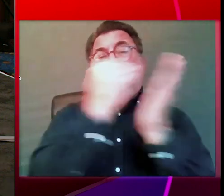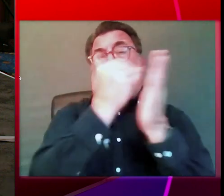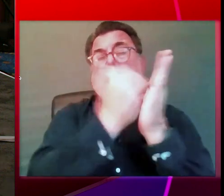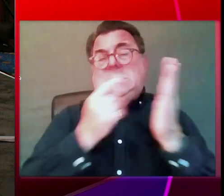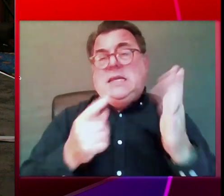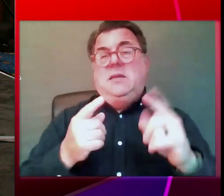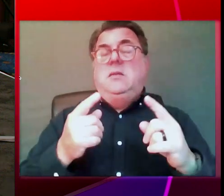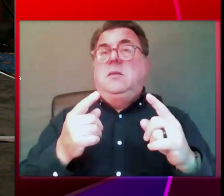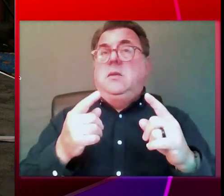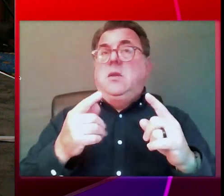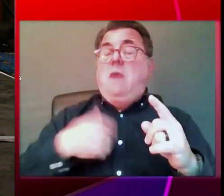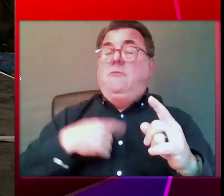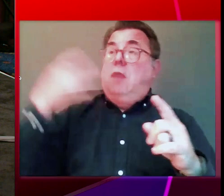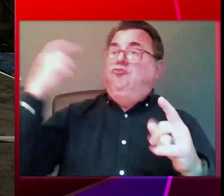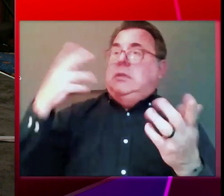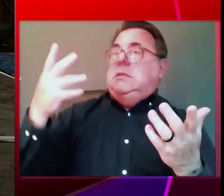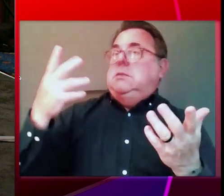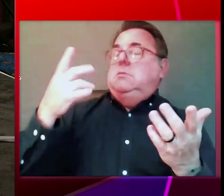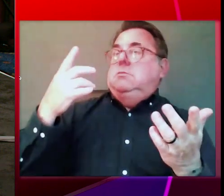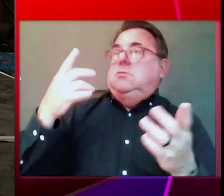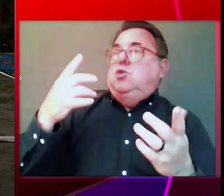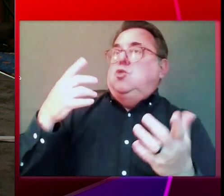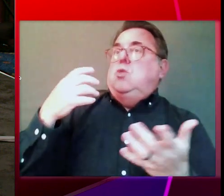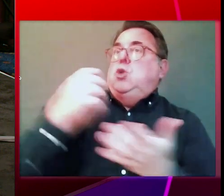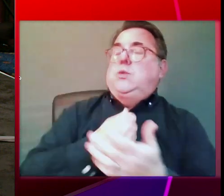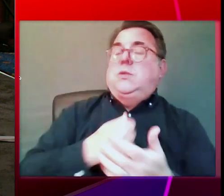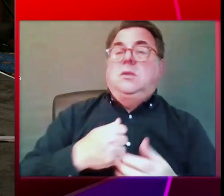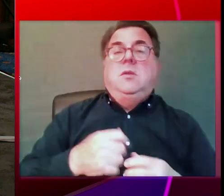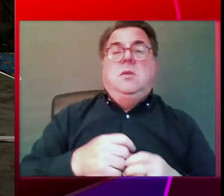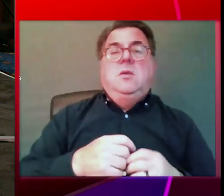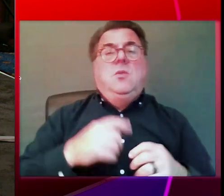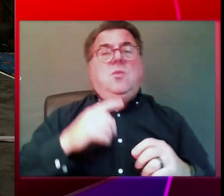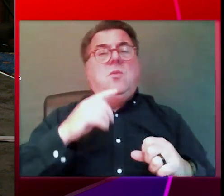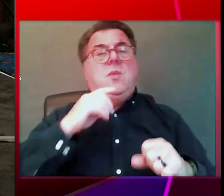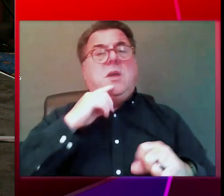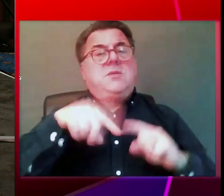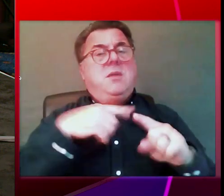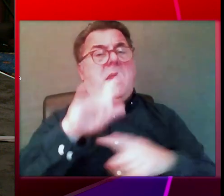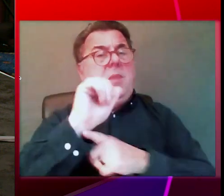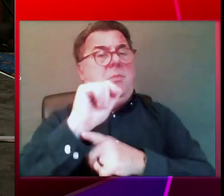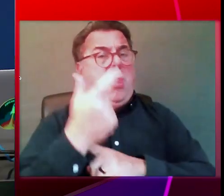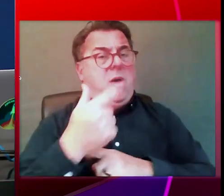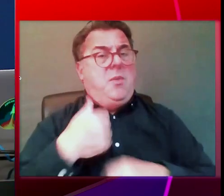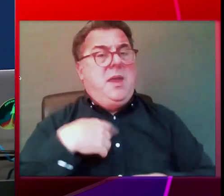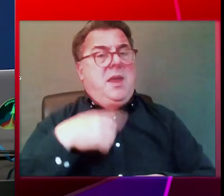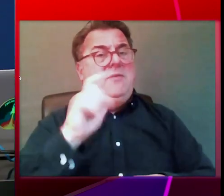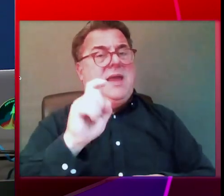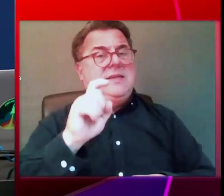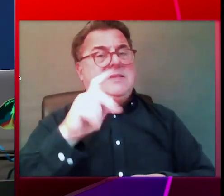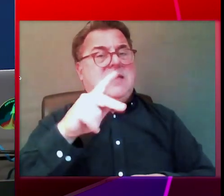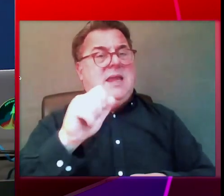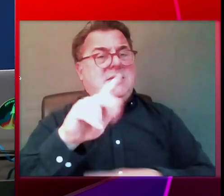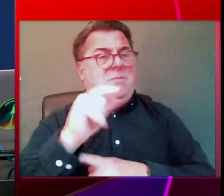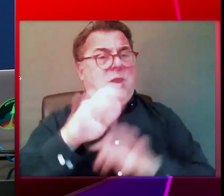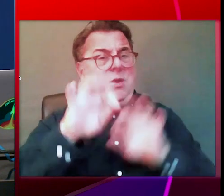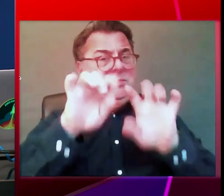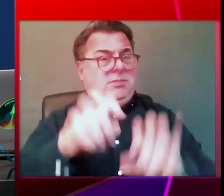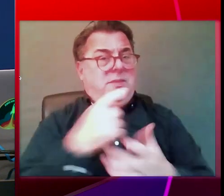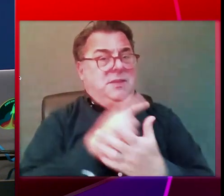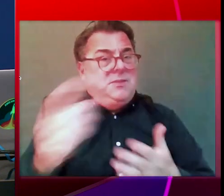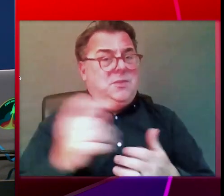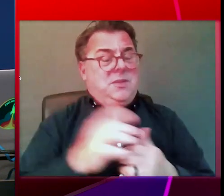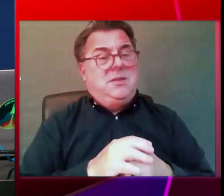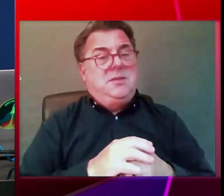have a motivation like we were talking about earlier. We do talk about that in a blog. We have our XKS blog out this week. So great. A little short plug for the